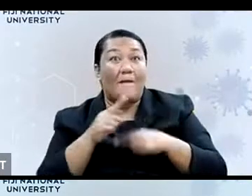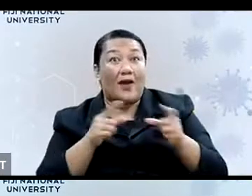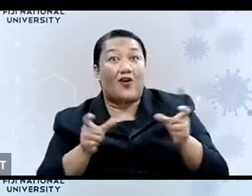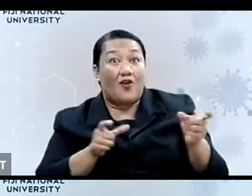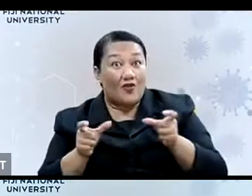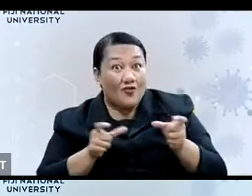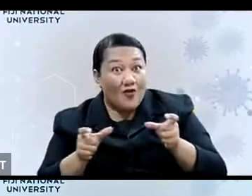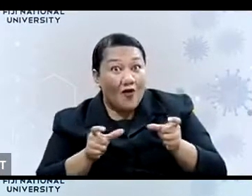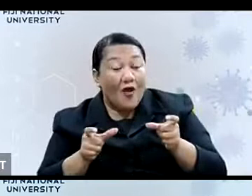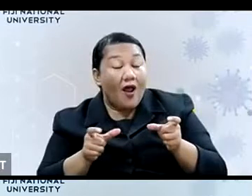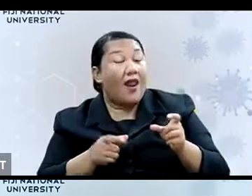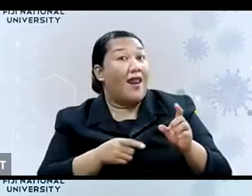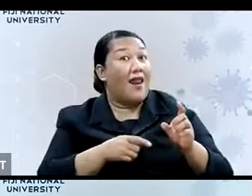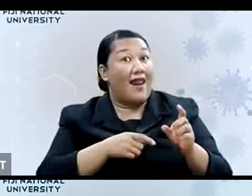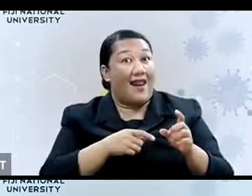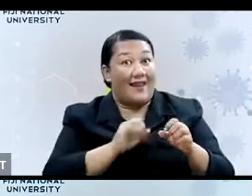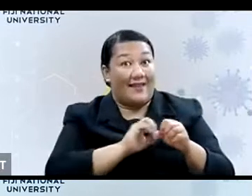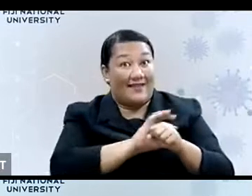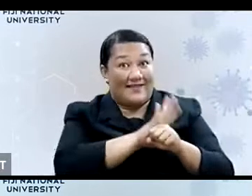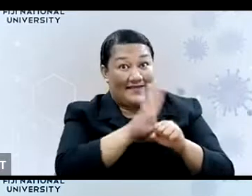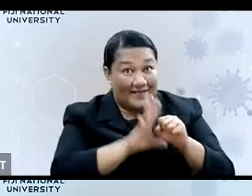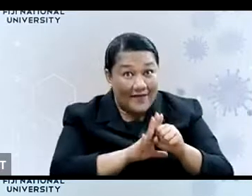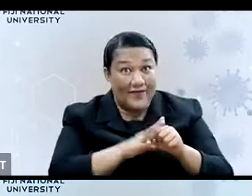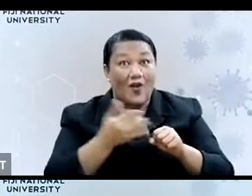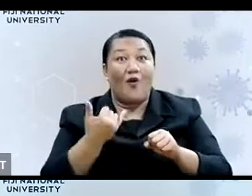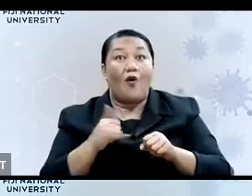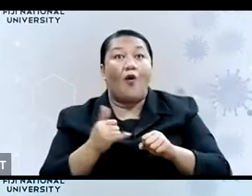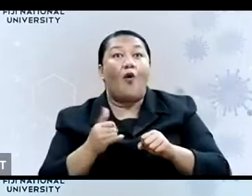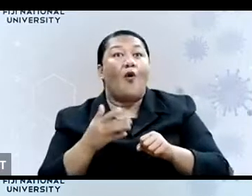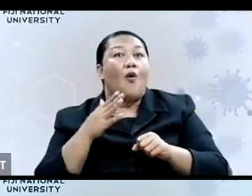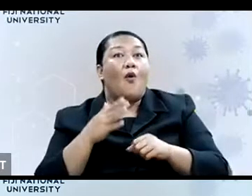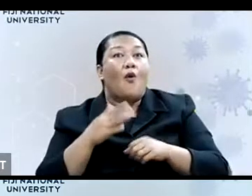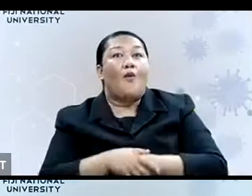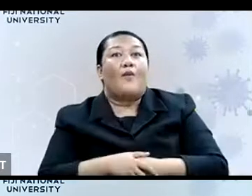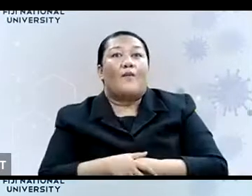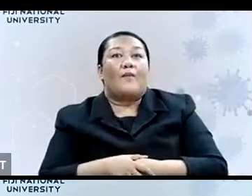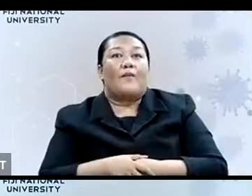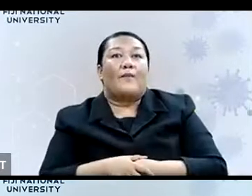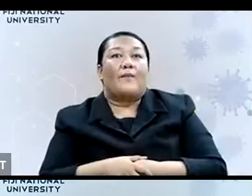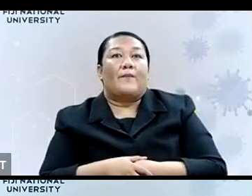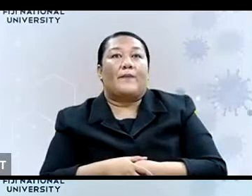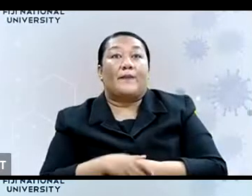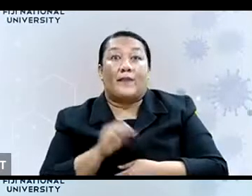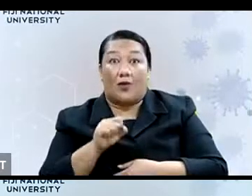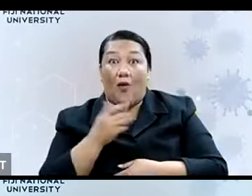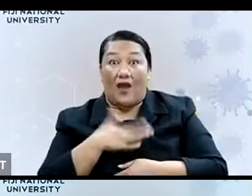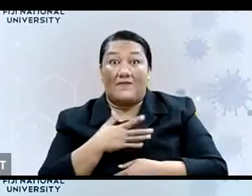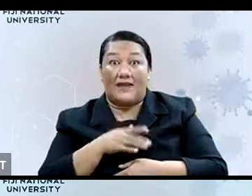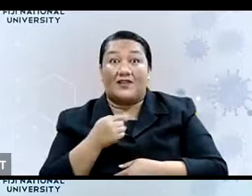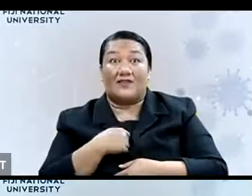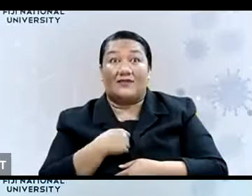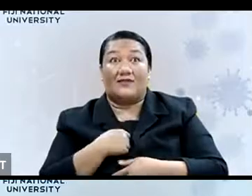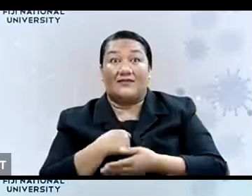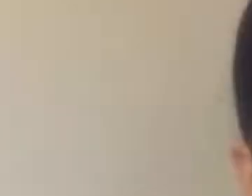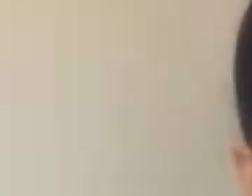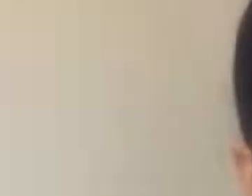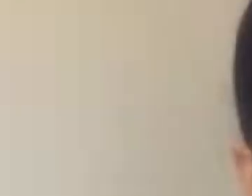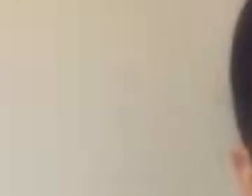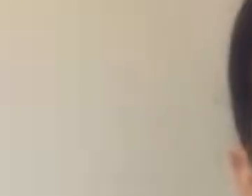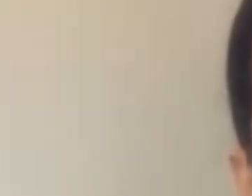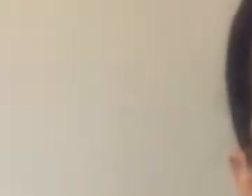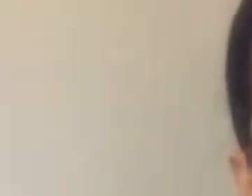they be used? Who wants to go first? Do you want me to start? Okay, go ahead. Okay.